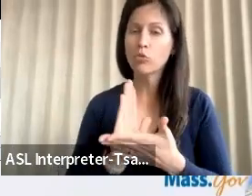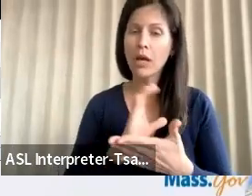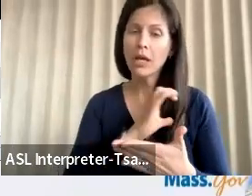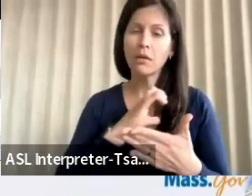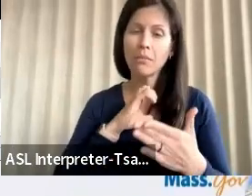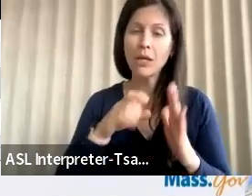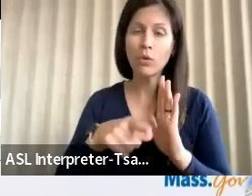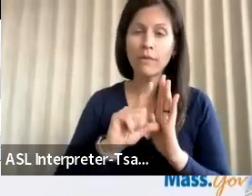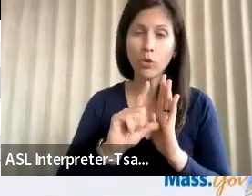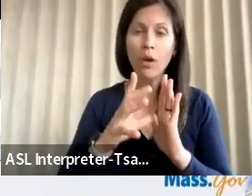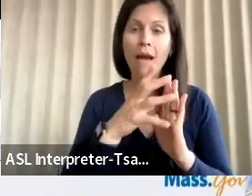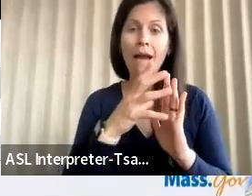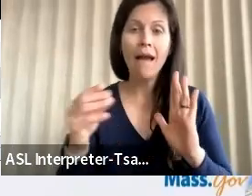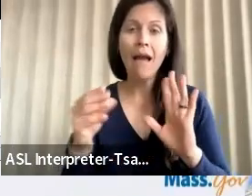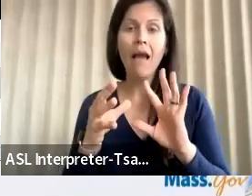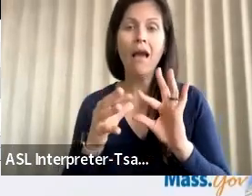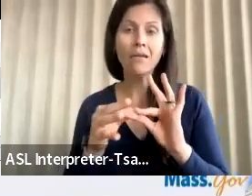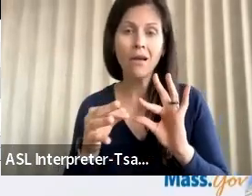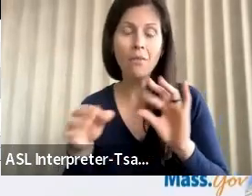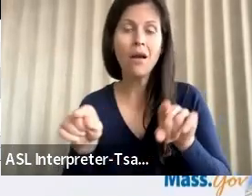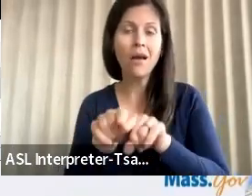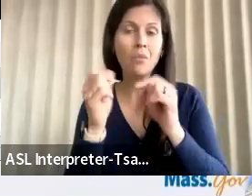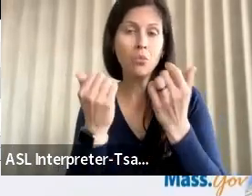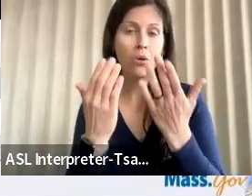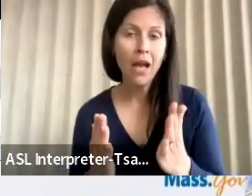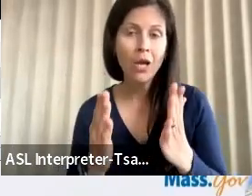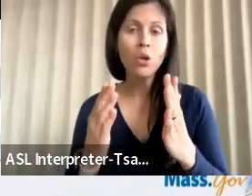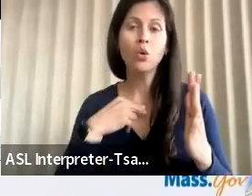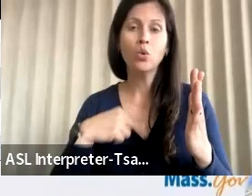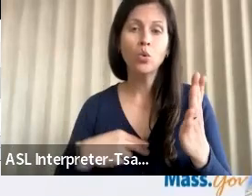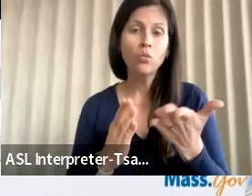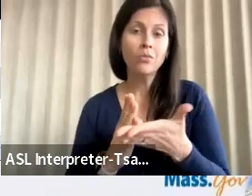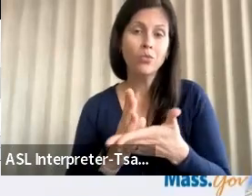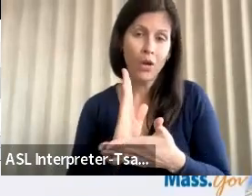and comment as the provider human rights coordinator.